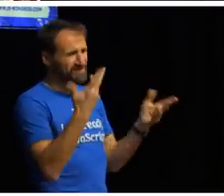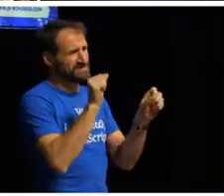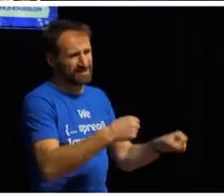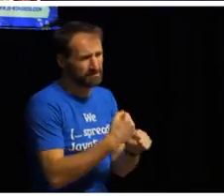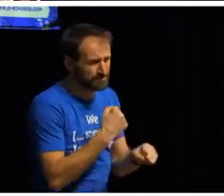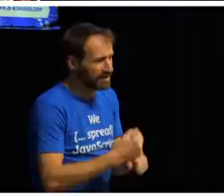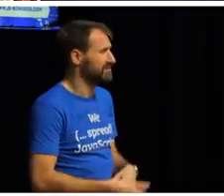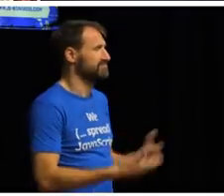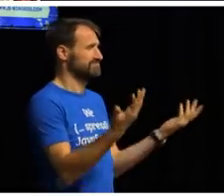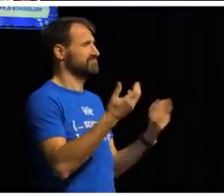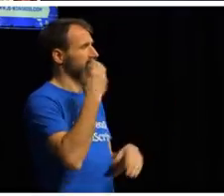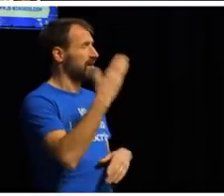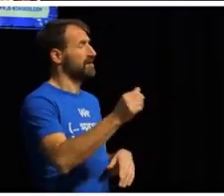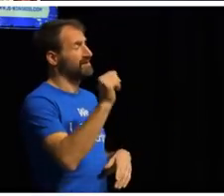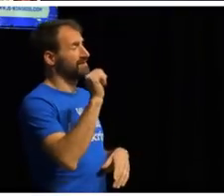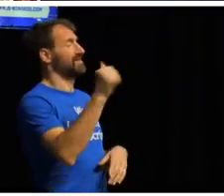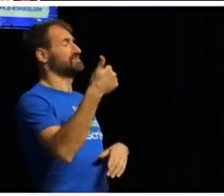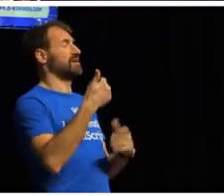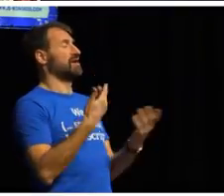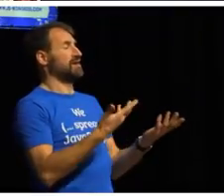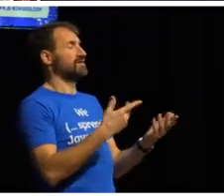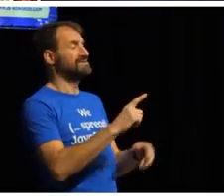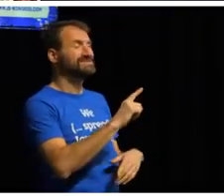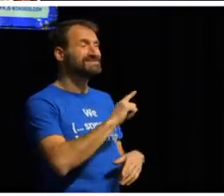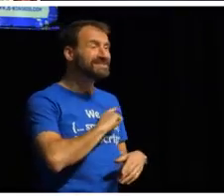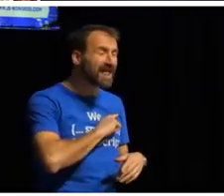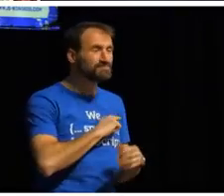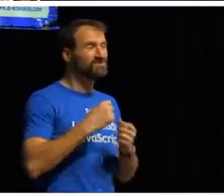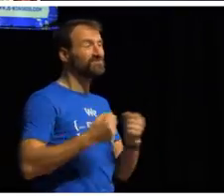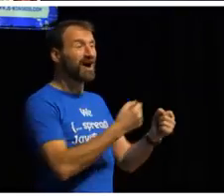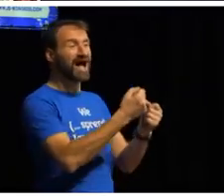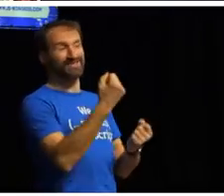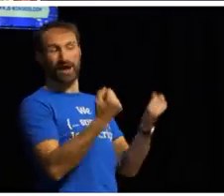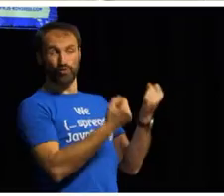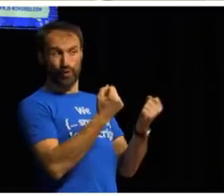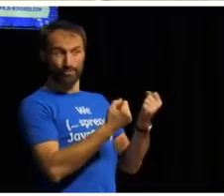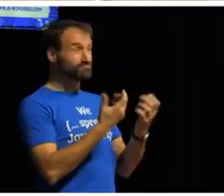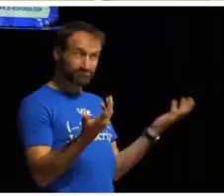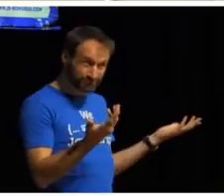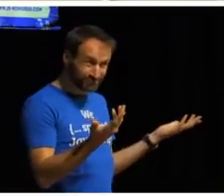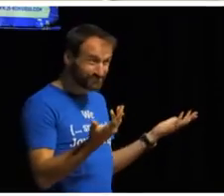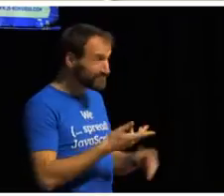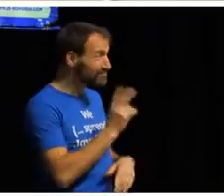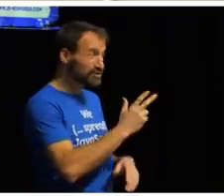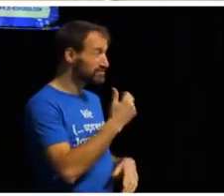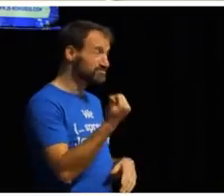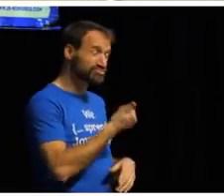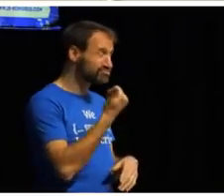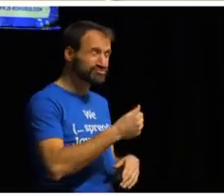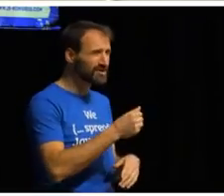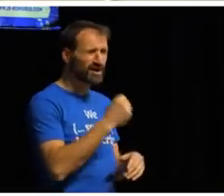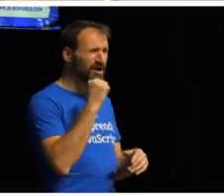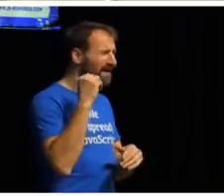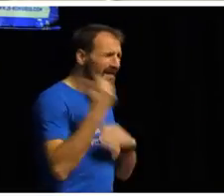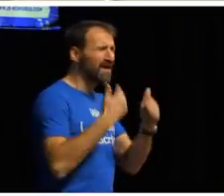maybe most interesting for us is self-driving cars. And it's quite advanced, like surprisingly advanced. Every